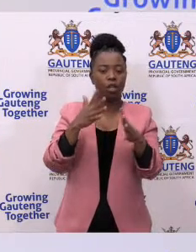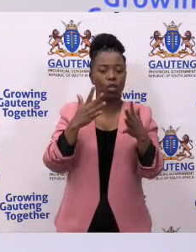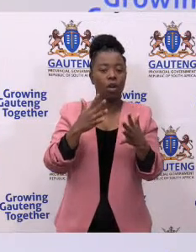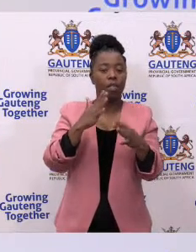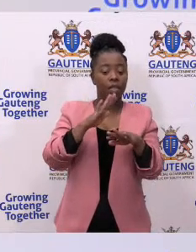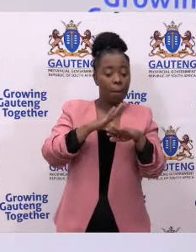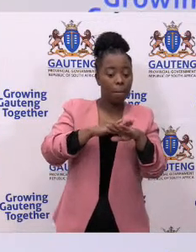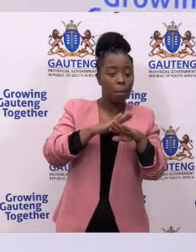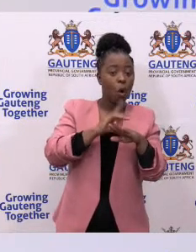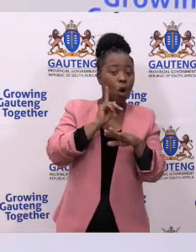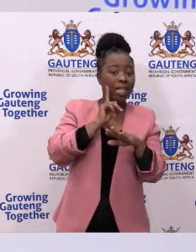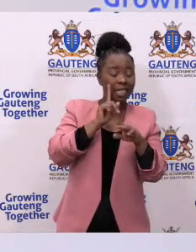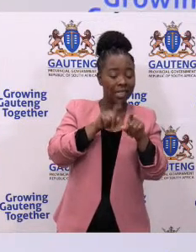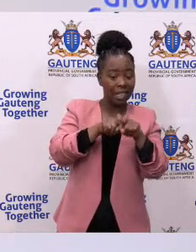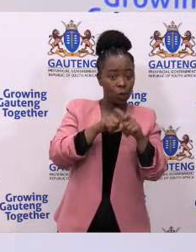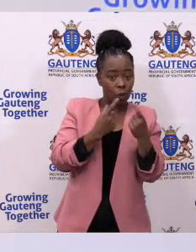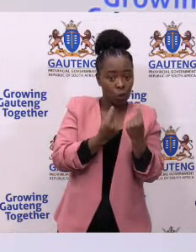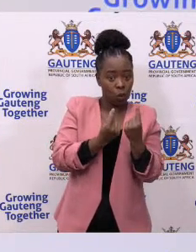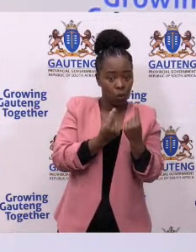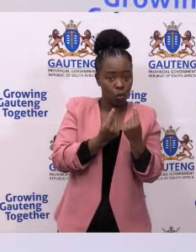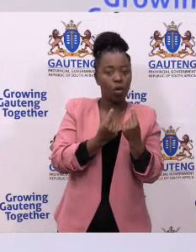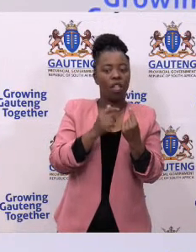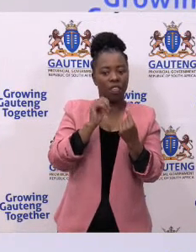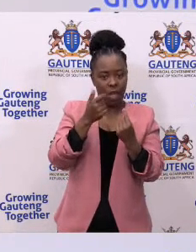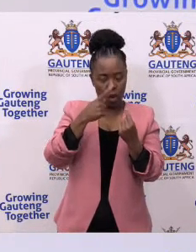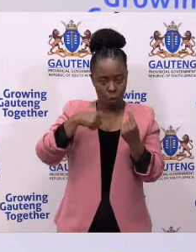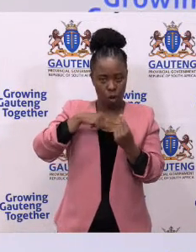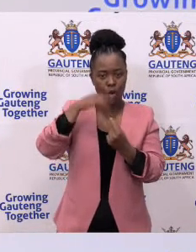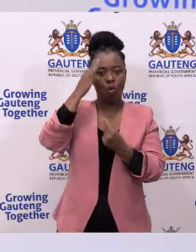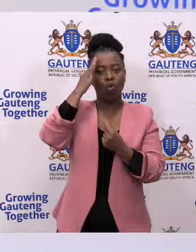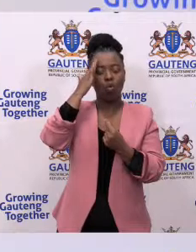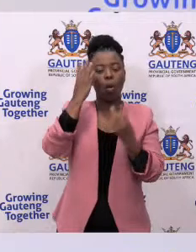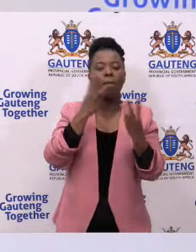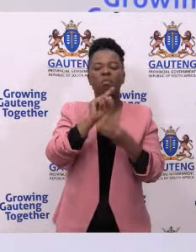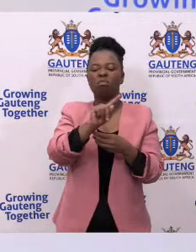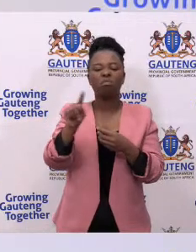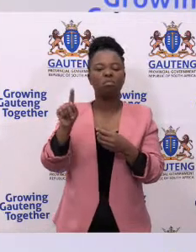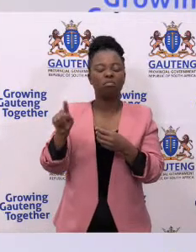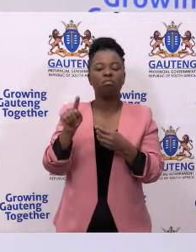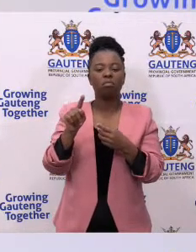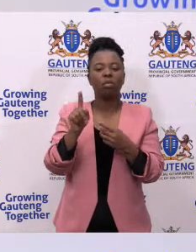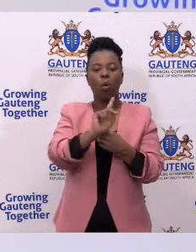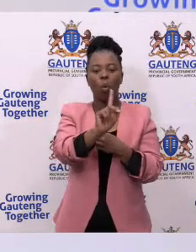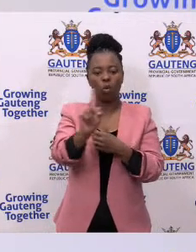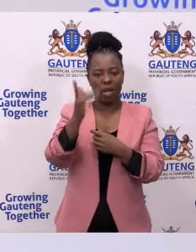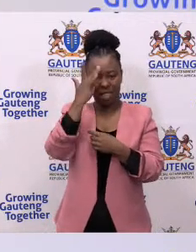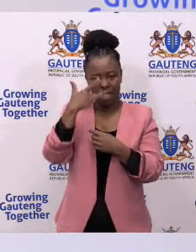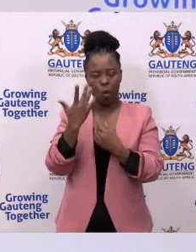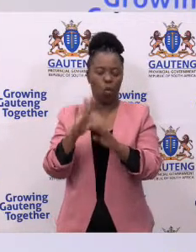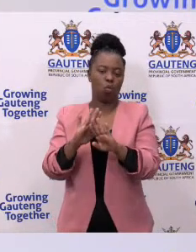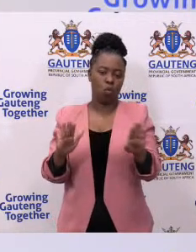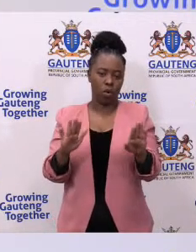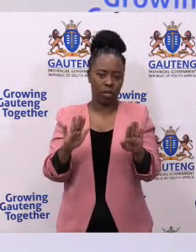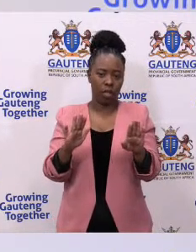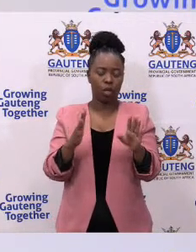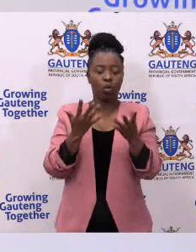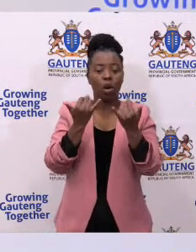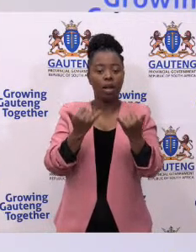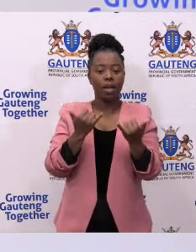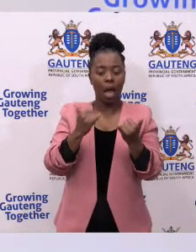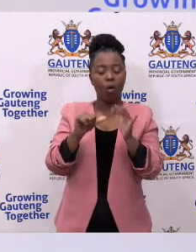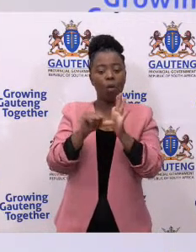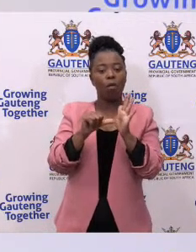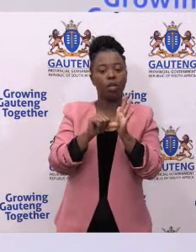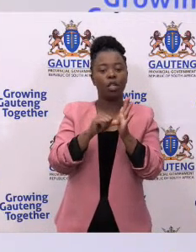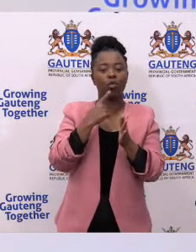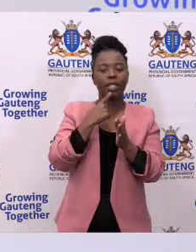know the status of individuals, the better. But also in this regard, it's important to mention that we have